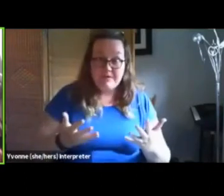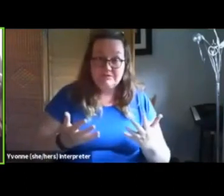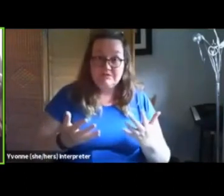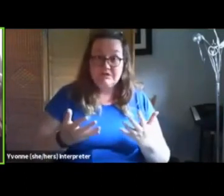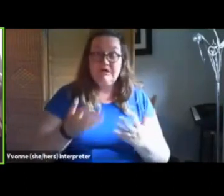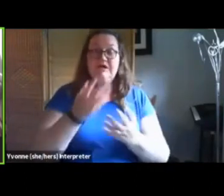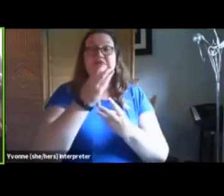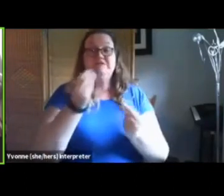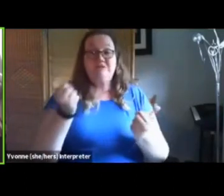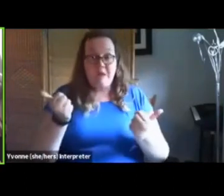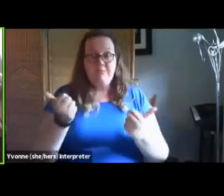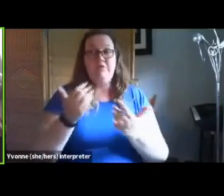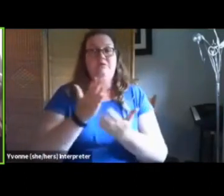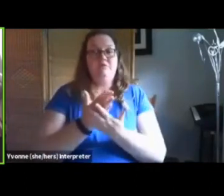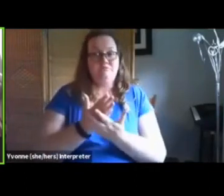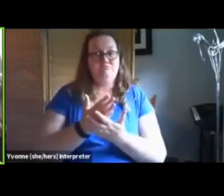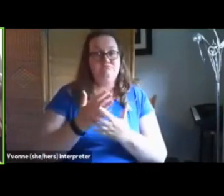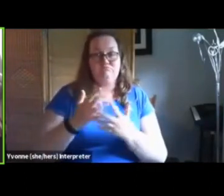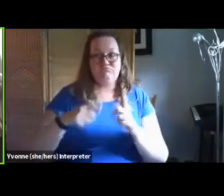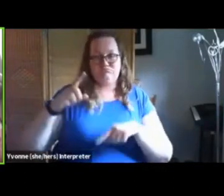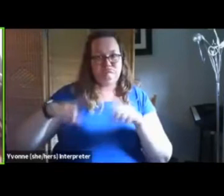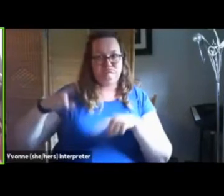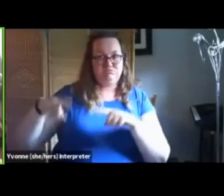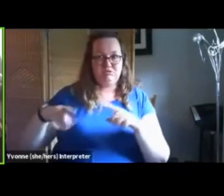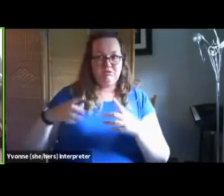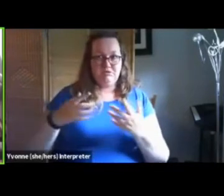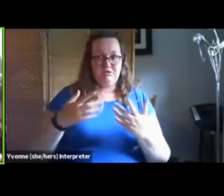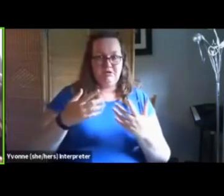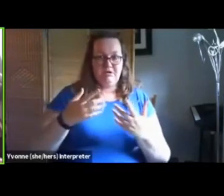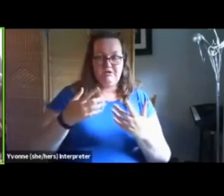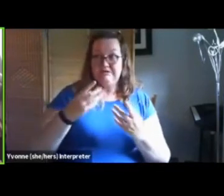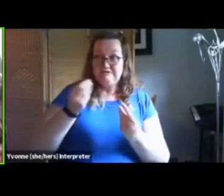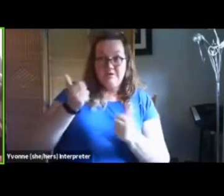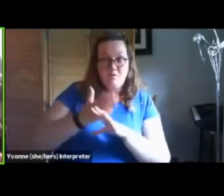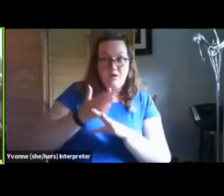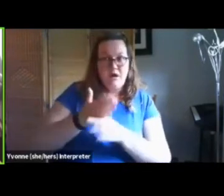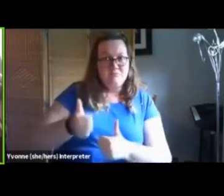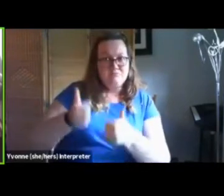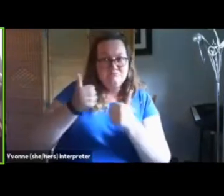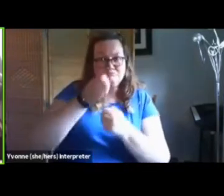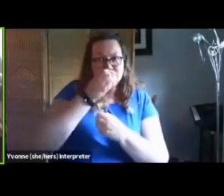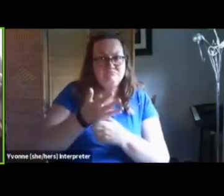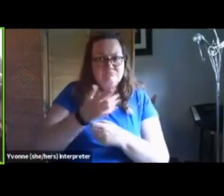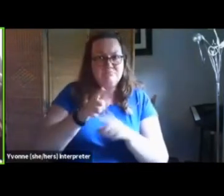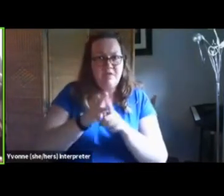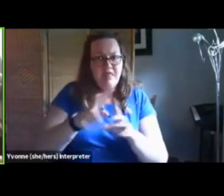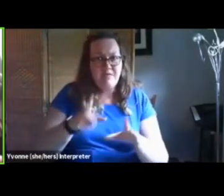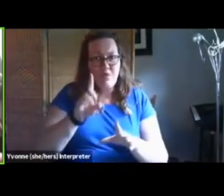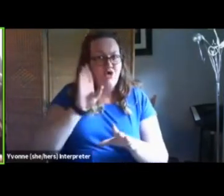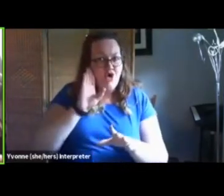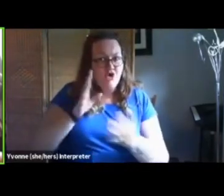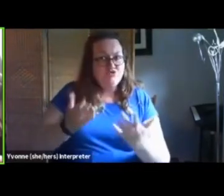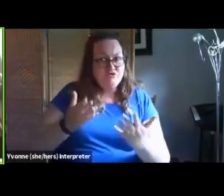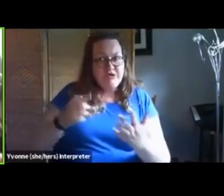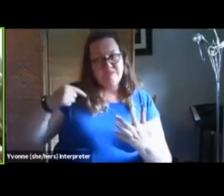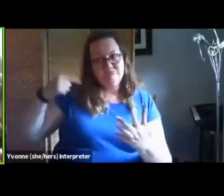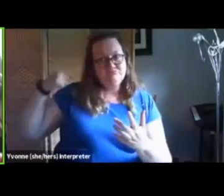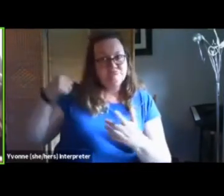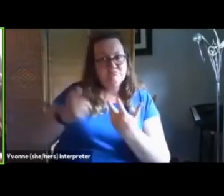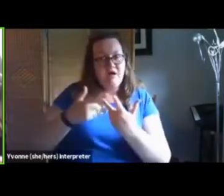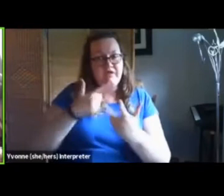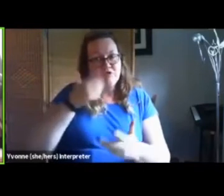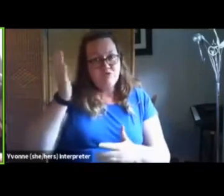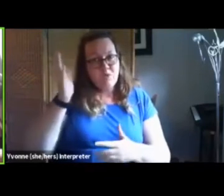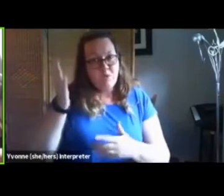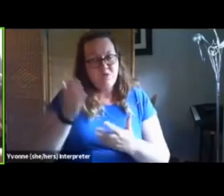varied in what they're providing. Some of the work is amazing, such as that we've heard about today, but on the whole, it can often feel